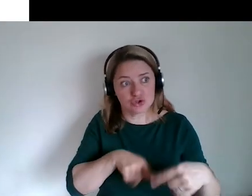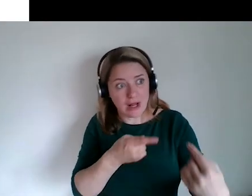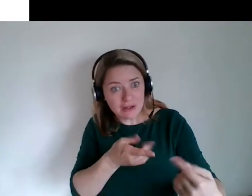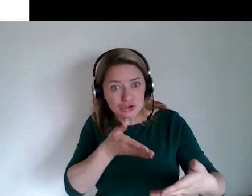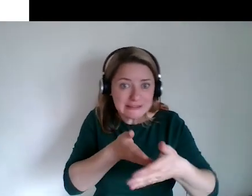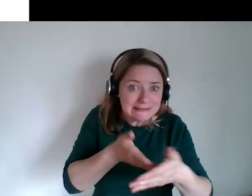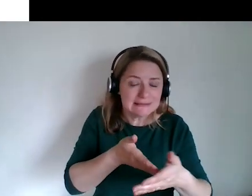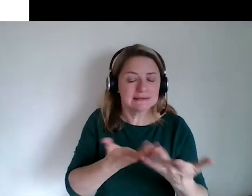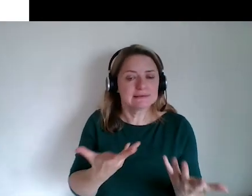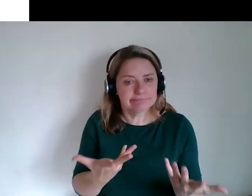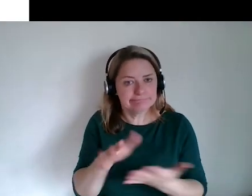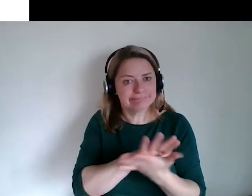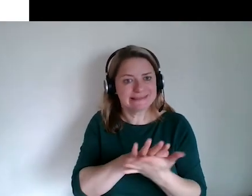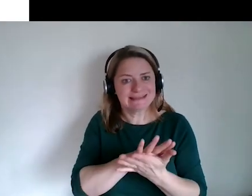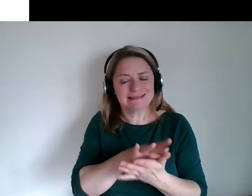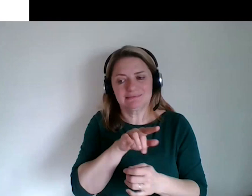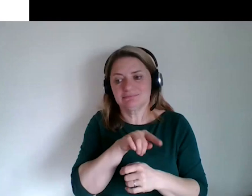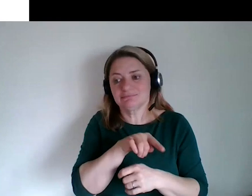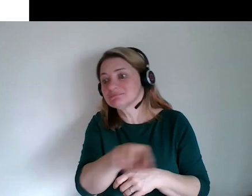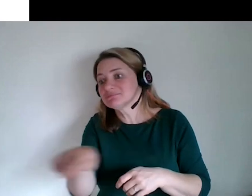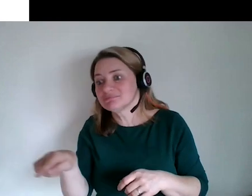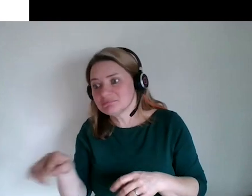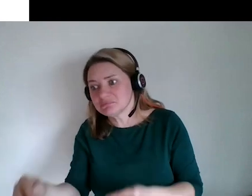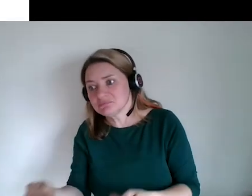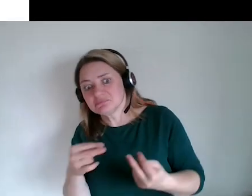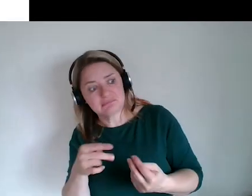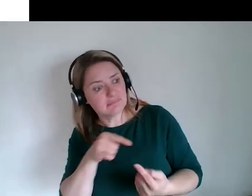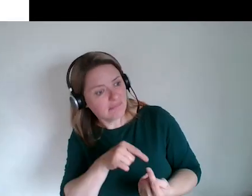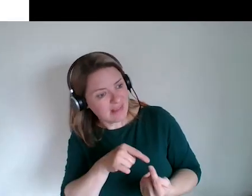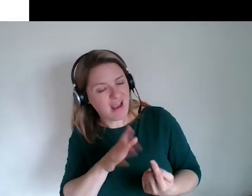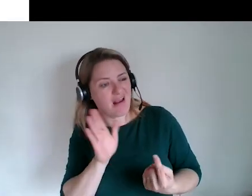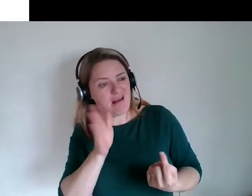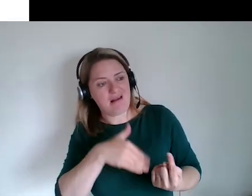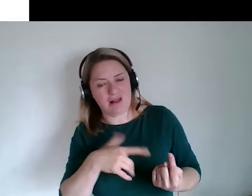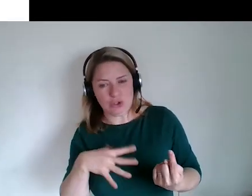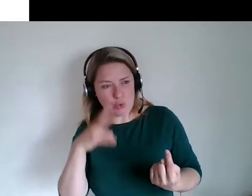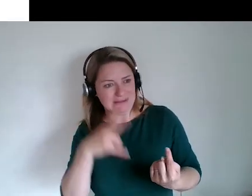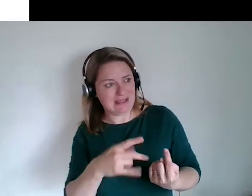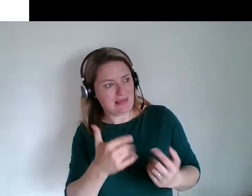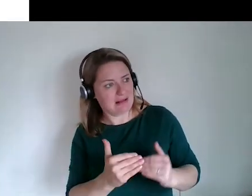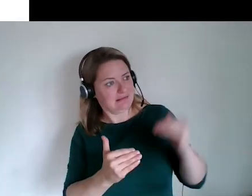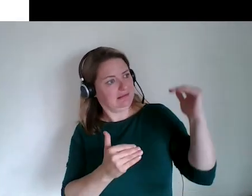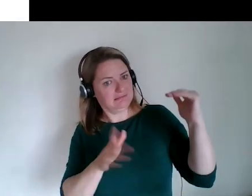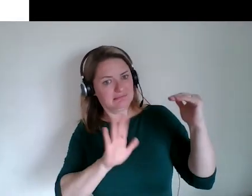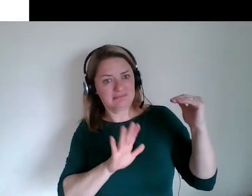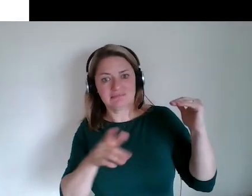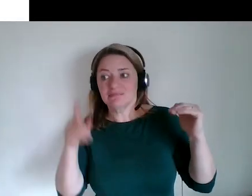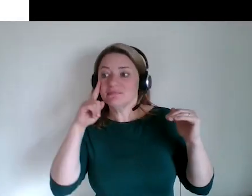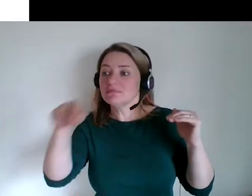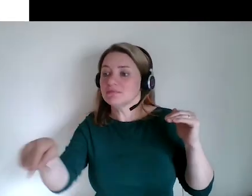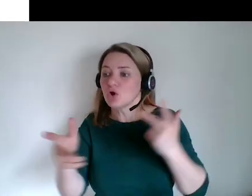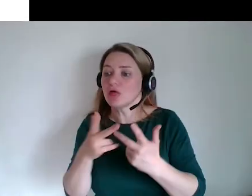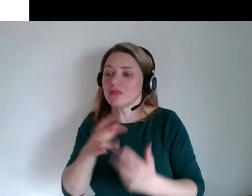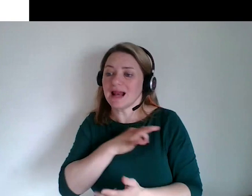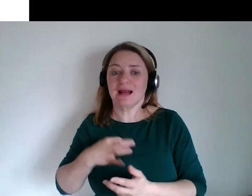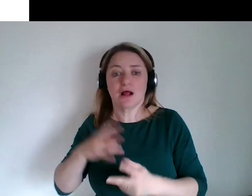how clinical education research lacked esteem compared to other clinical research communities.